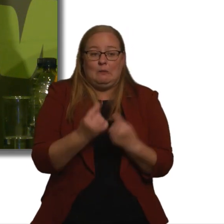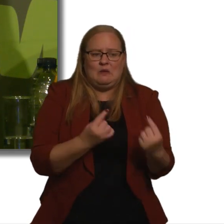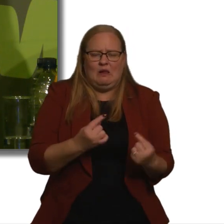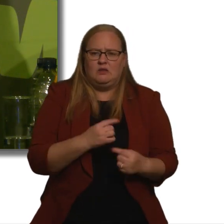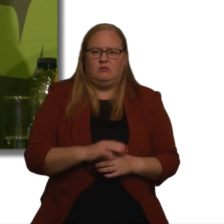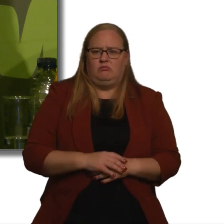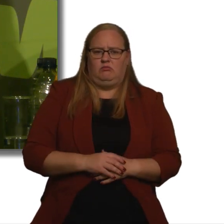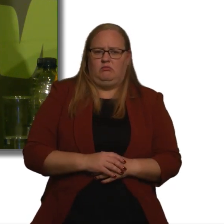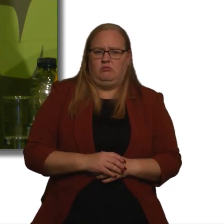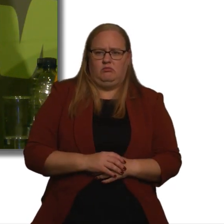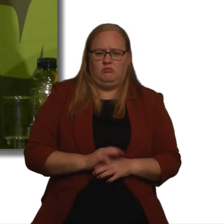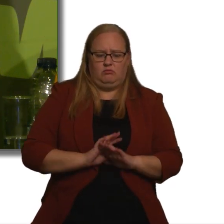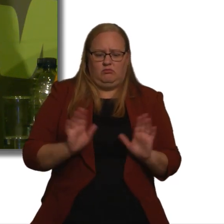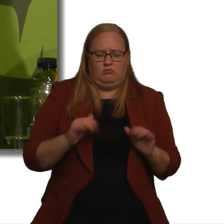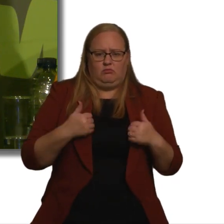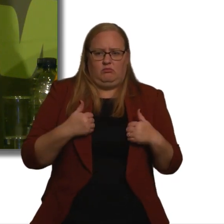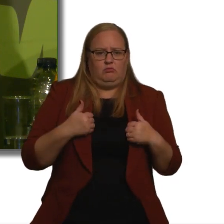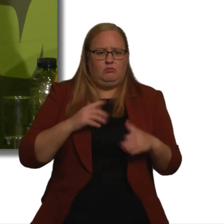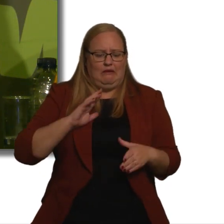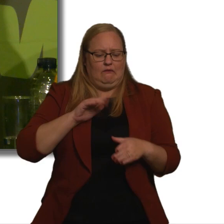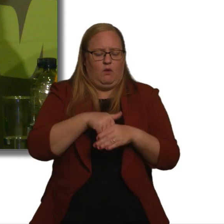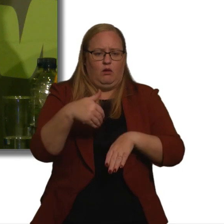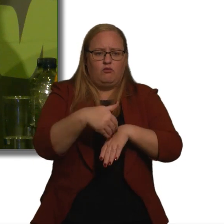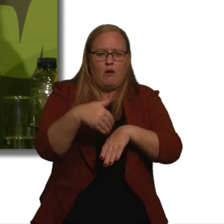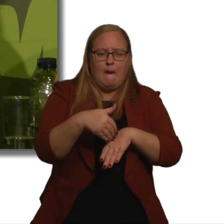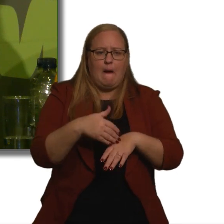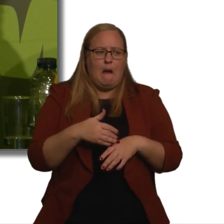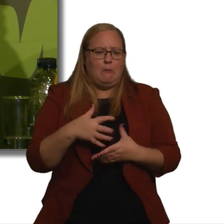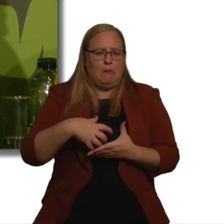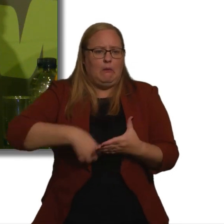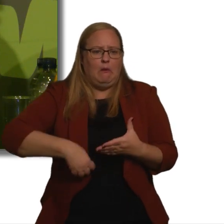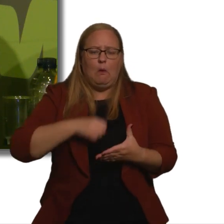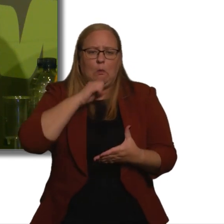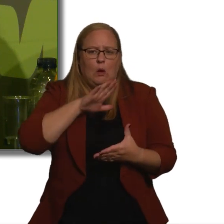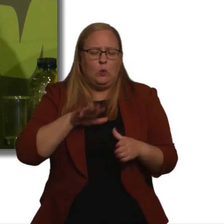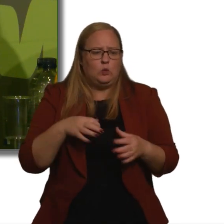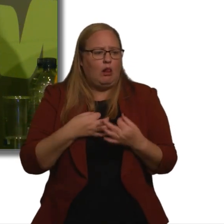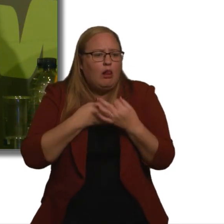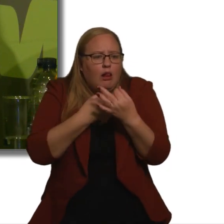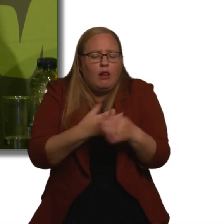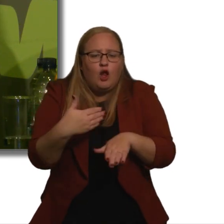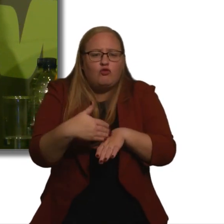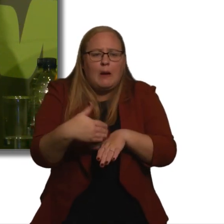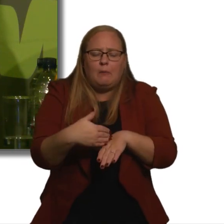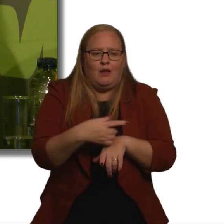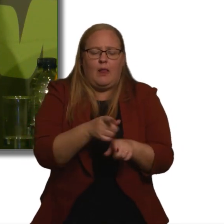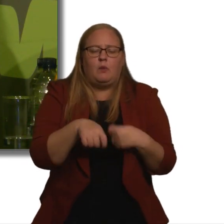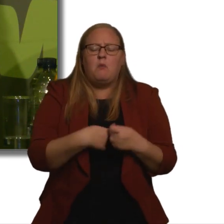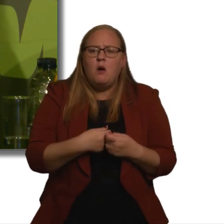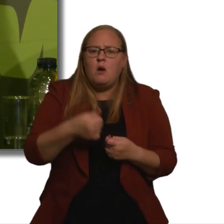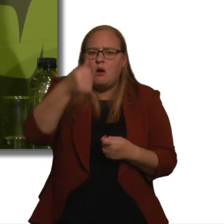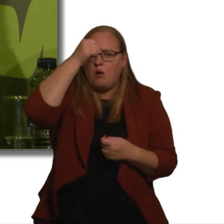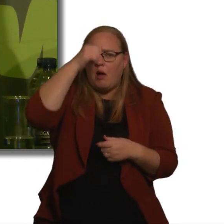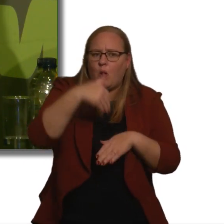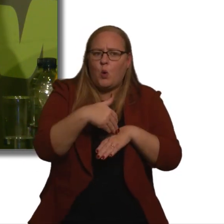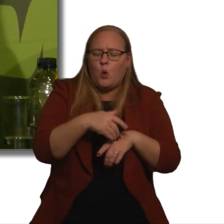no and not actually getting involved or tempted into crime. So the long-term